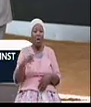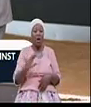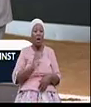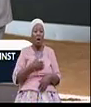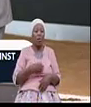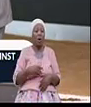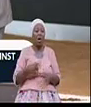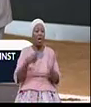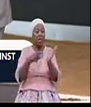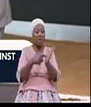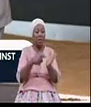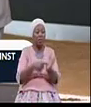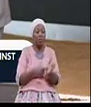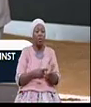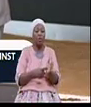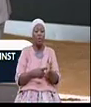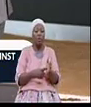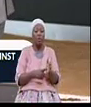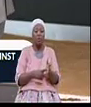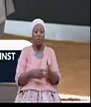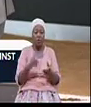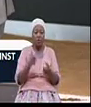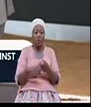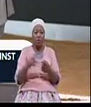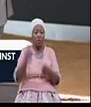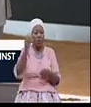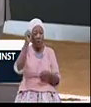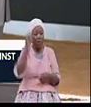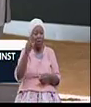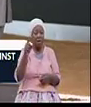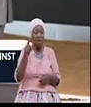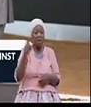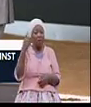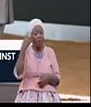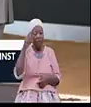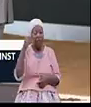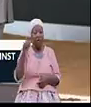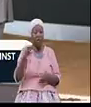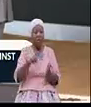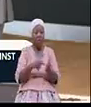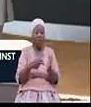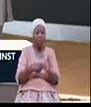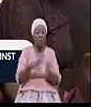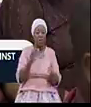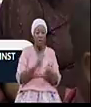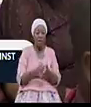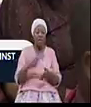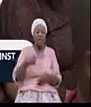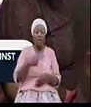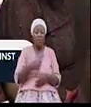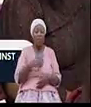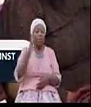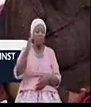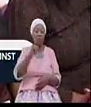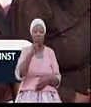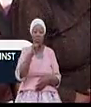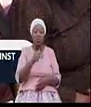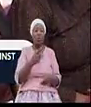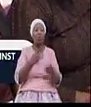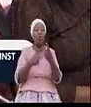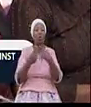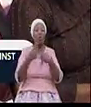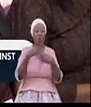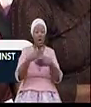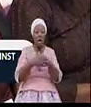the intent, for the purpose that we should not lust after